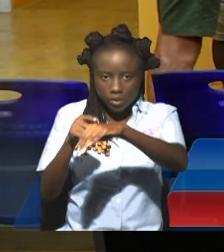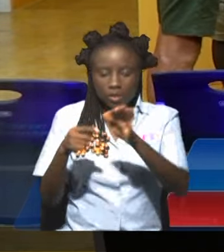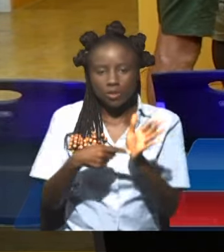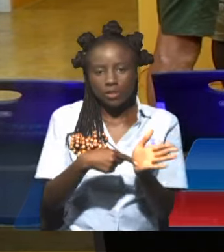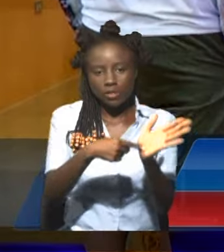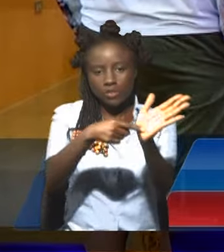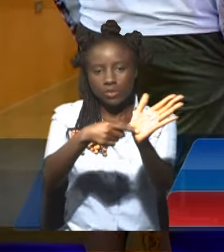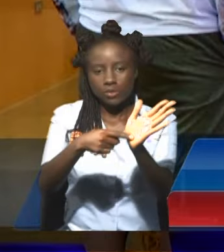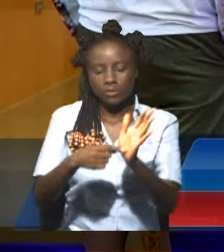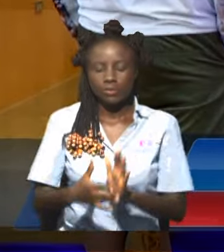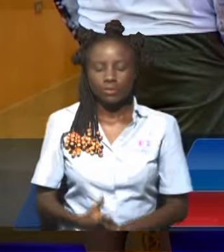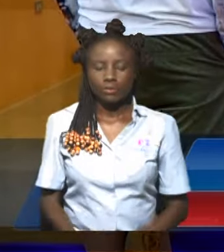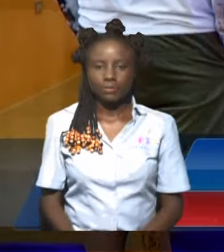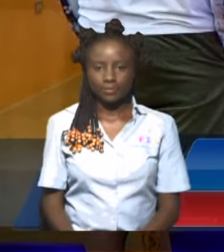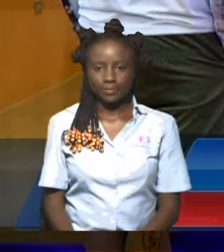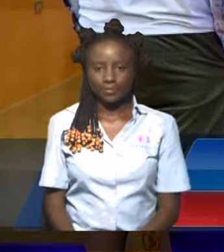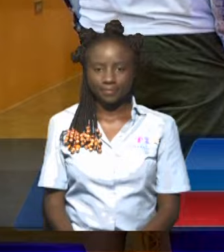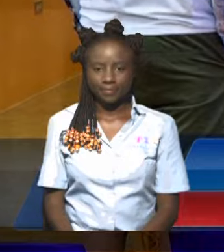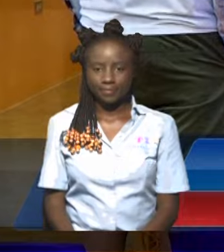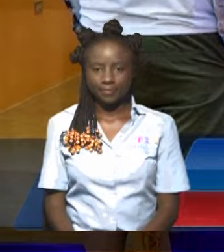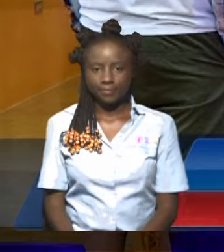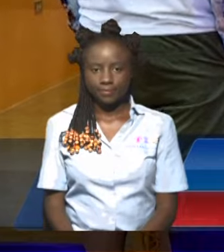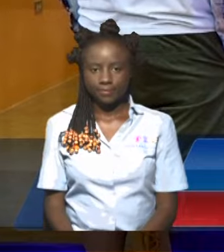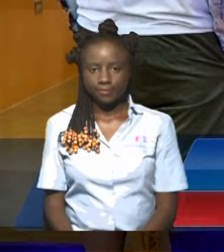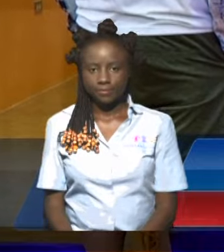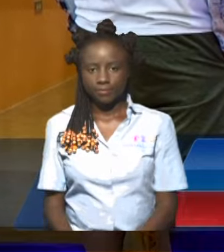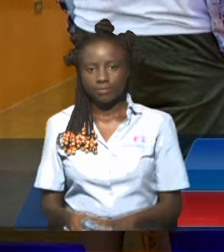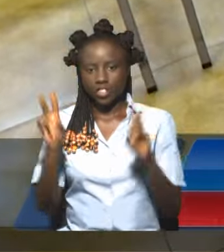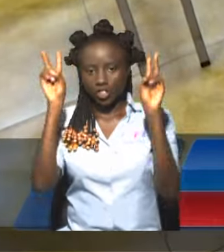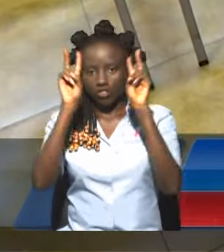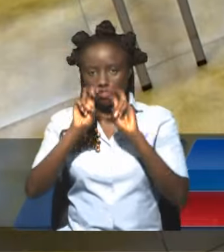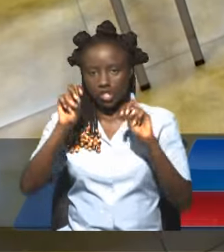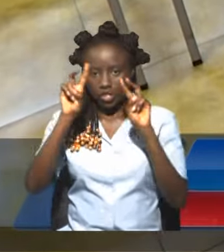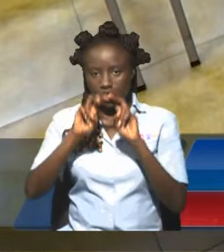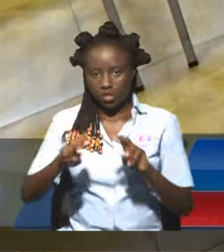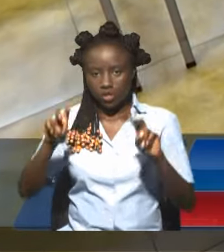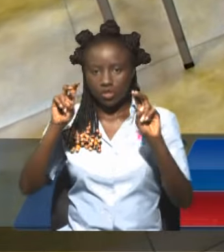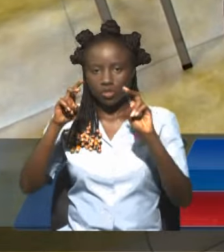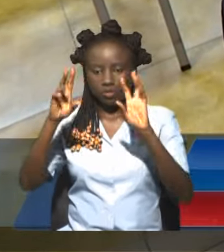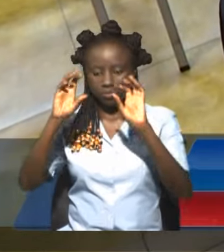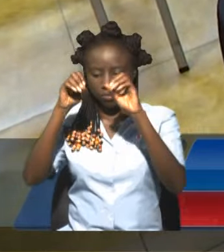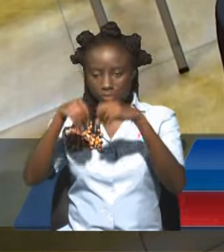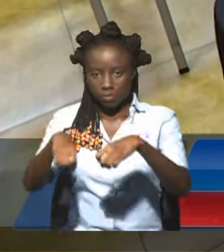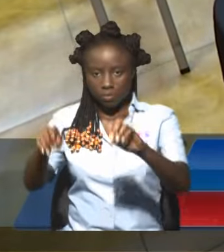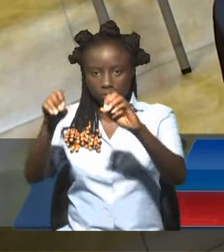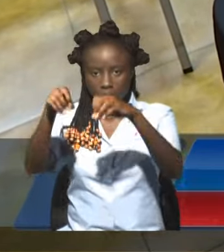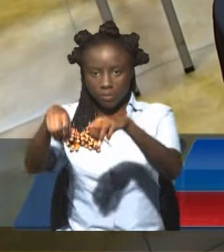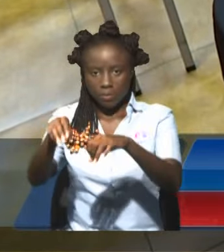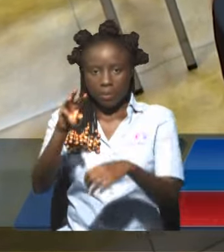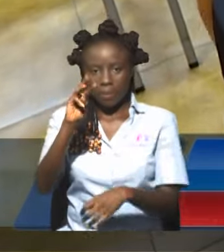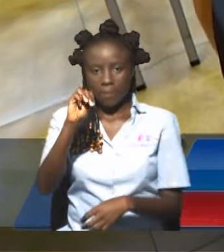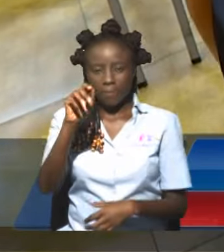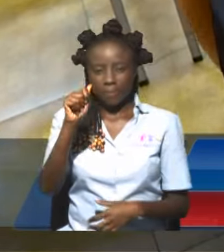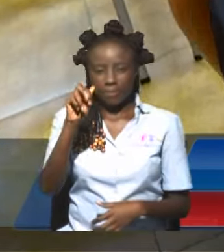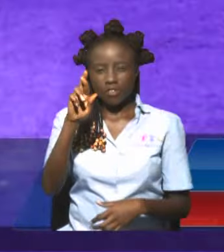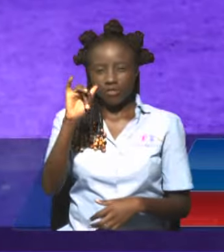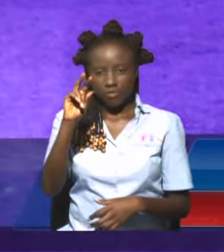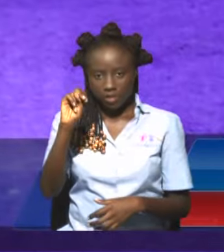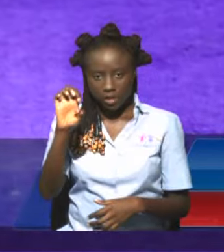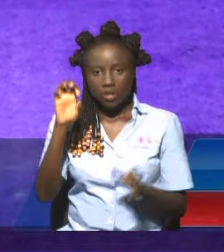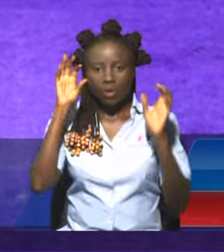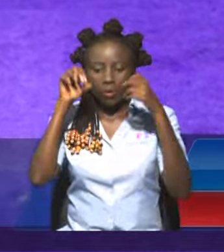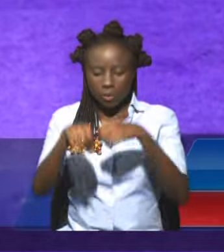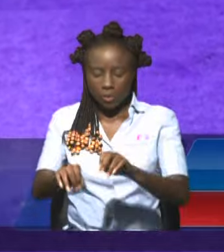identification tool. Research on the island's marine life was conducted, and so Dr. Manet and her team enlightened the